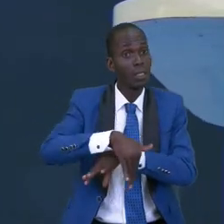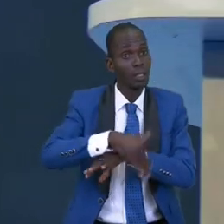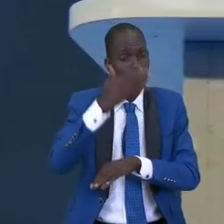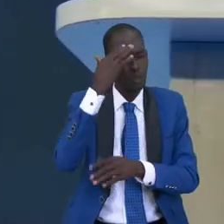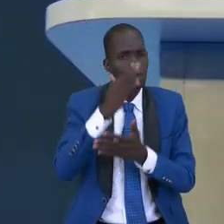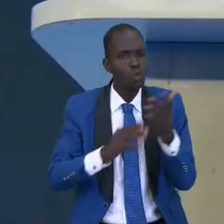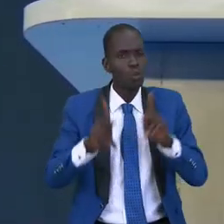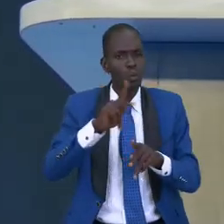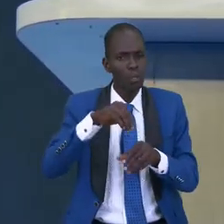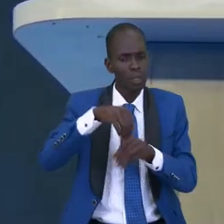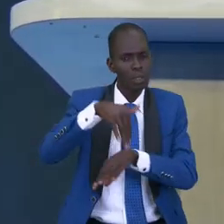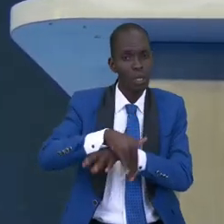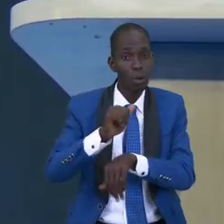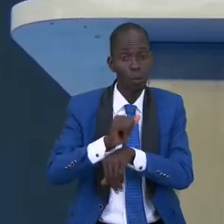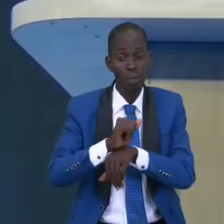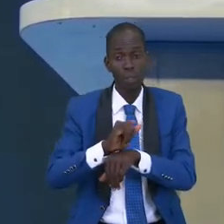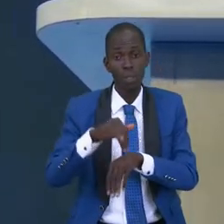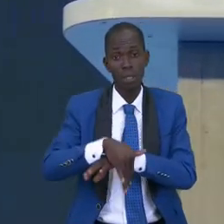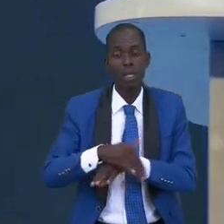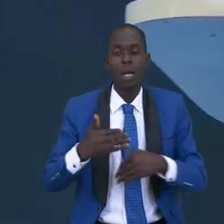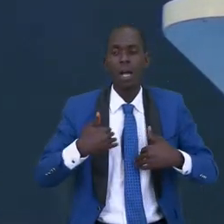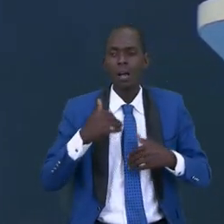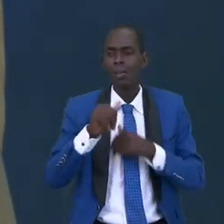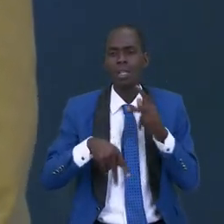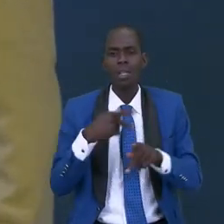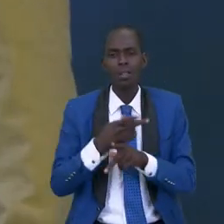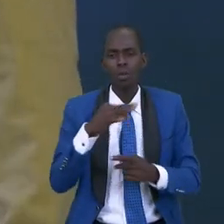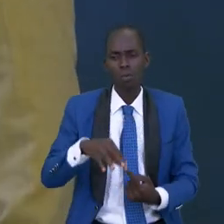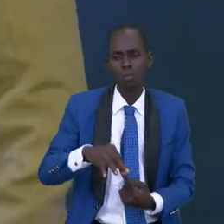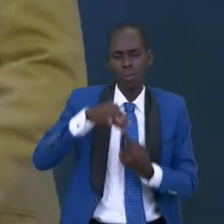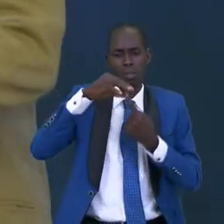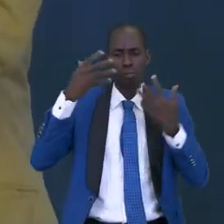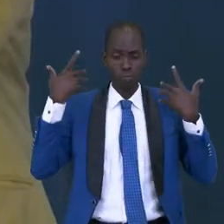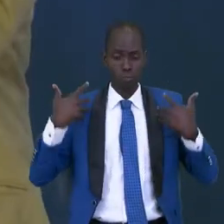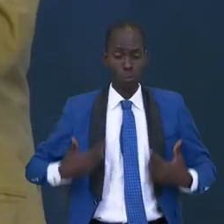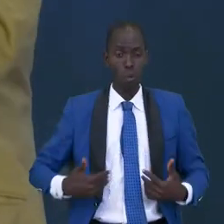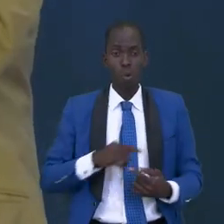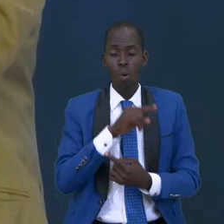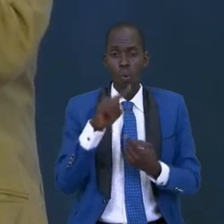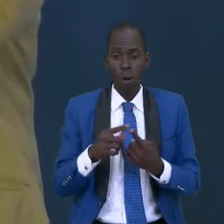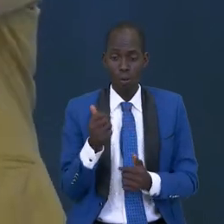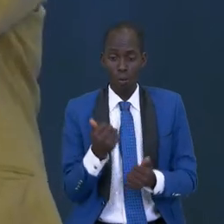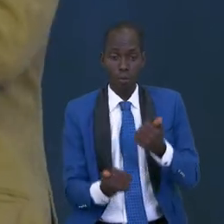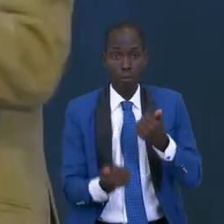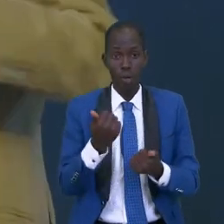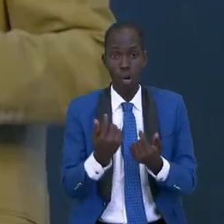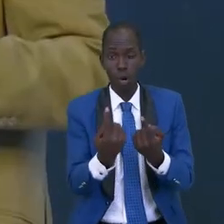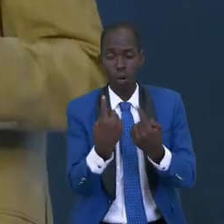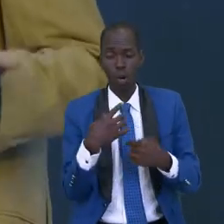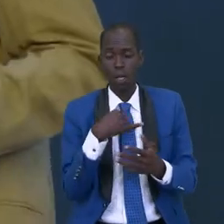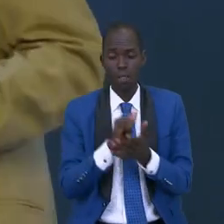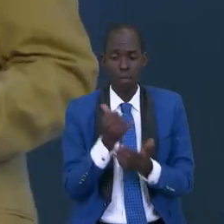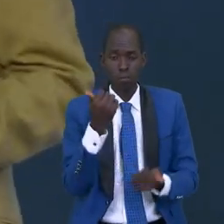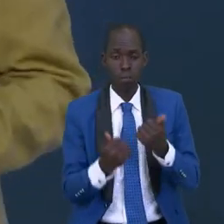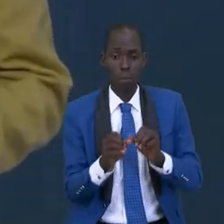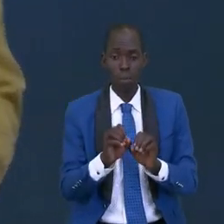of dress overall, that when a car is coming and that car shines the light